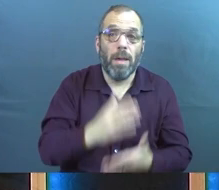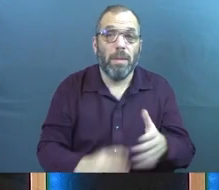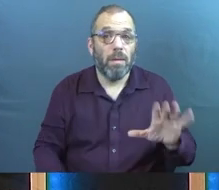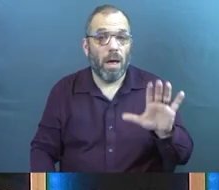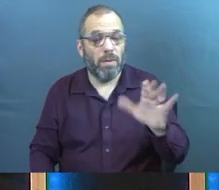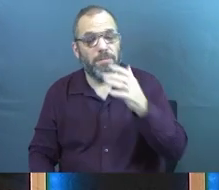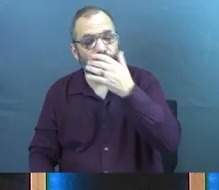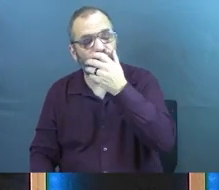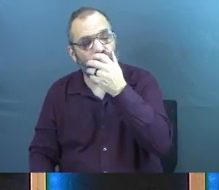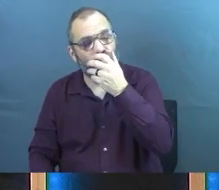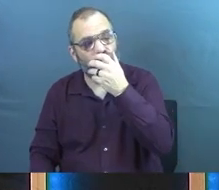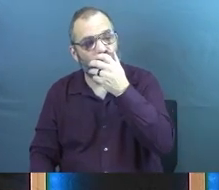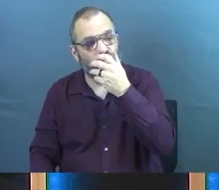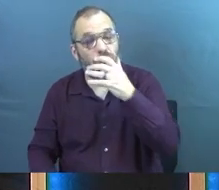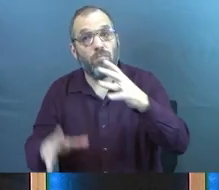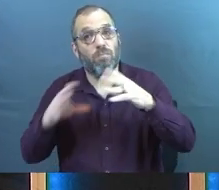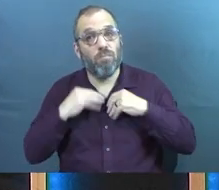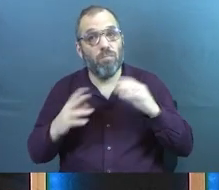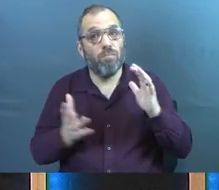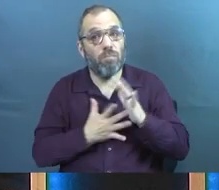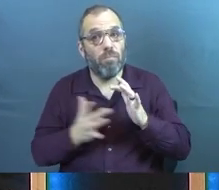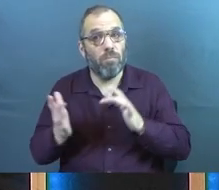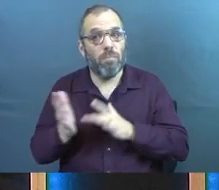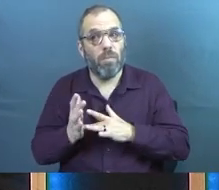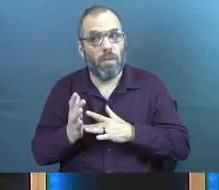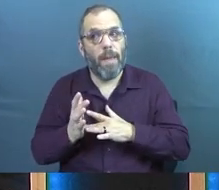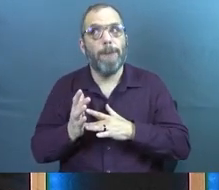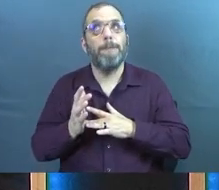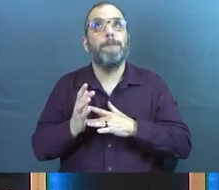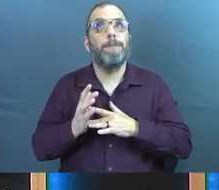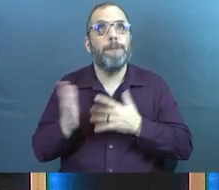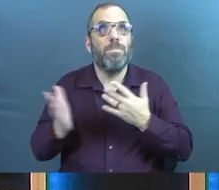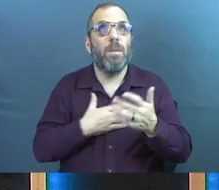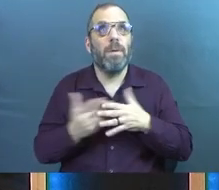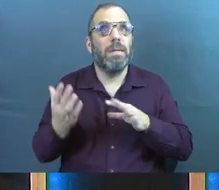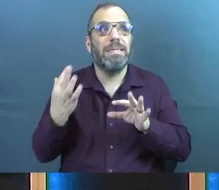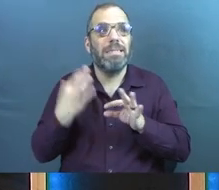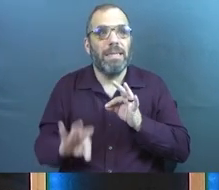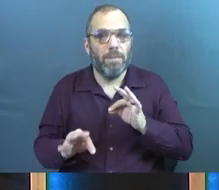us, receiving Jesus means that we have to understand that no matter how